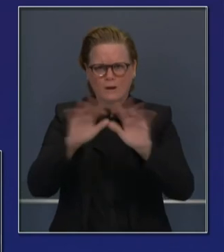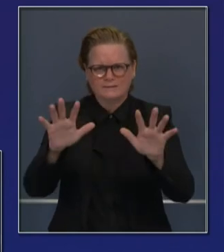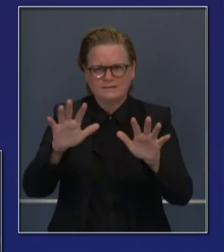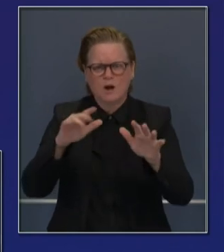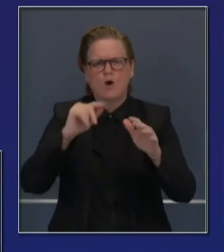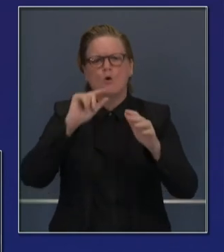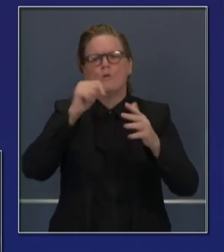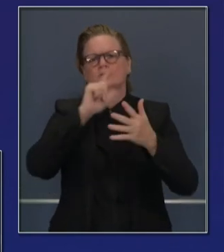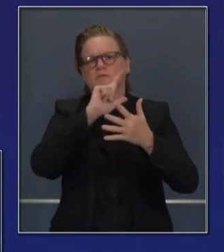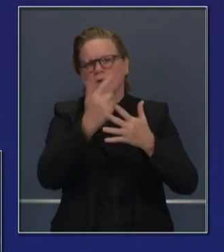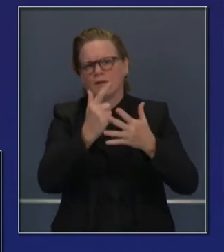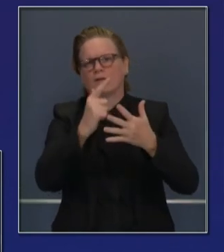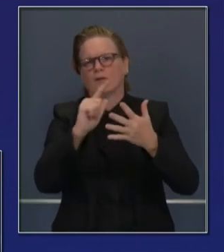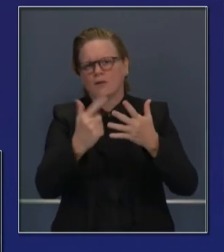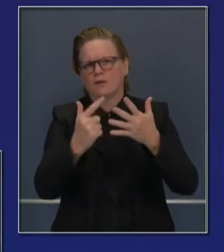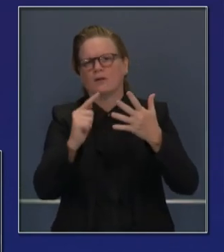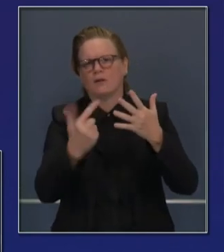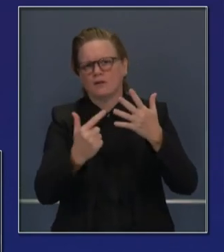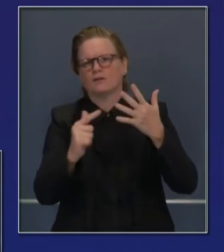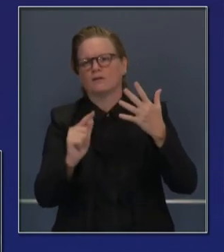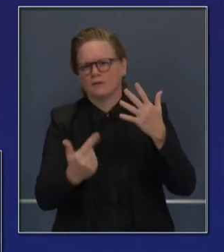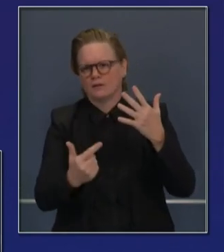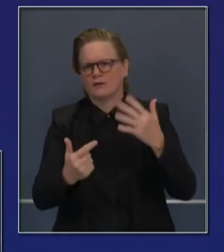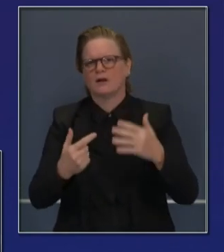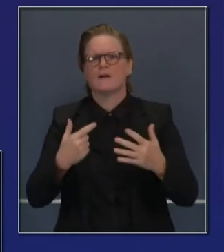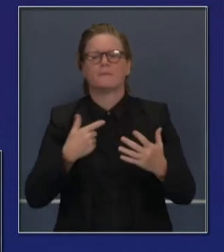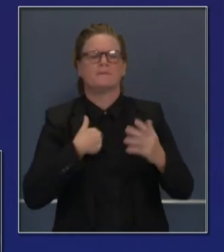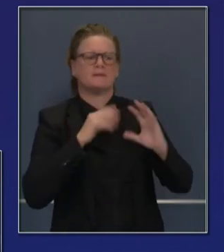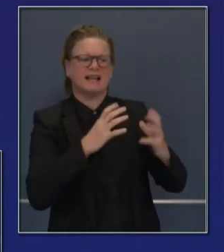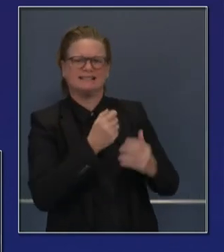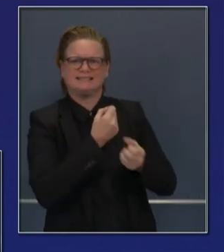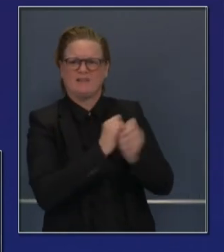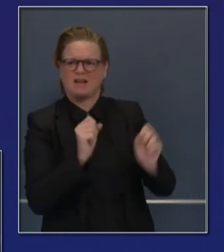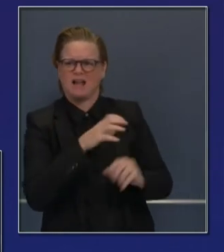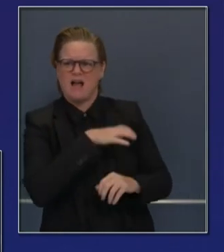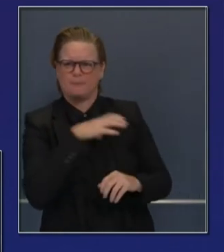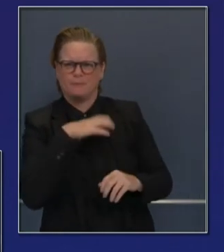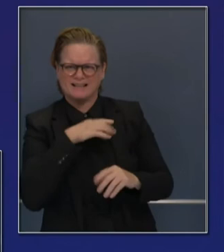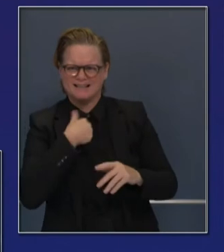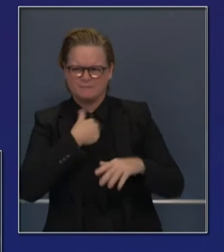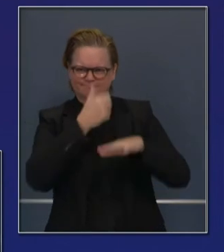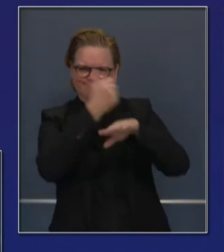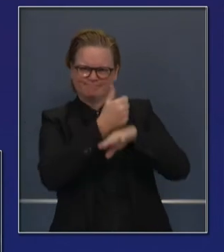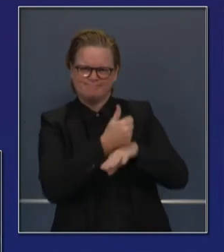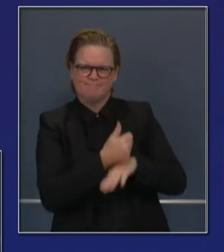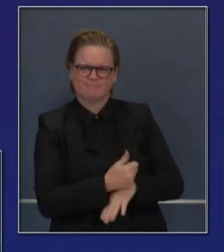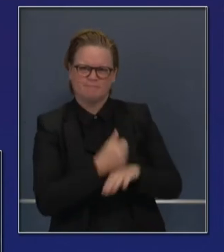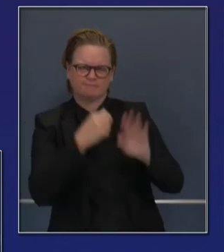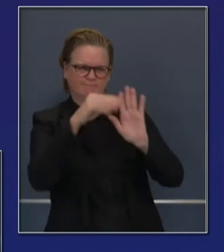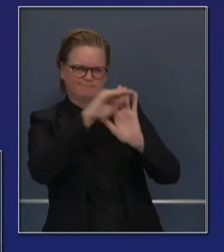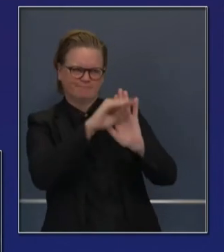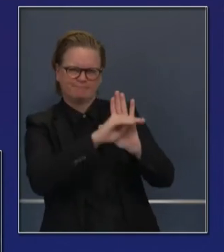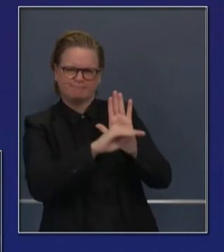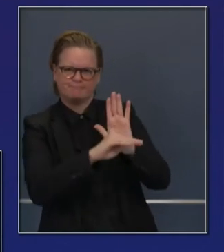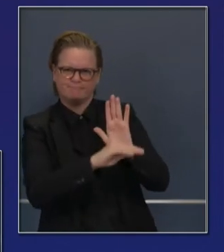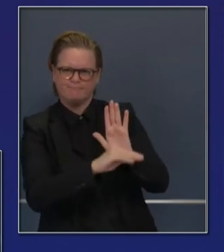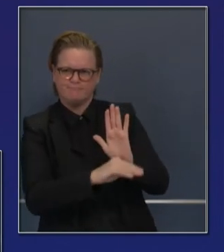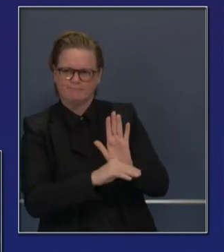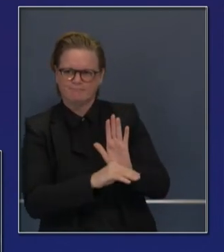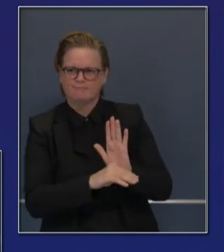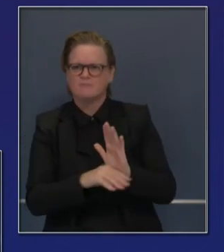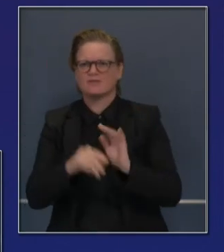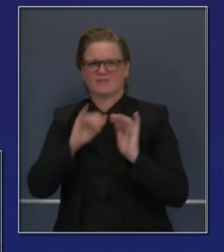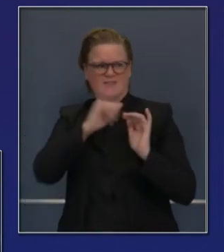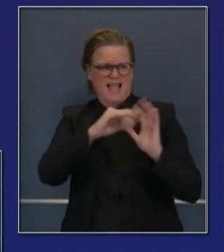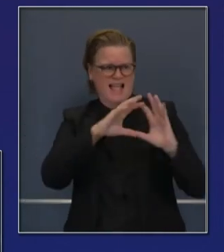and you have the guidelines work group. And they are working with a community advisory body that meets today, that